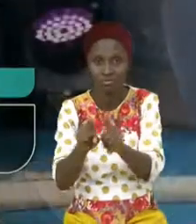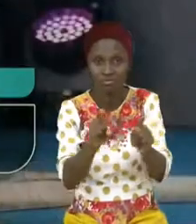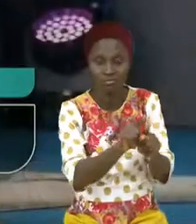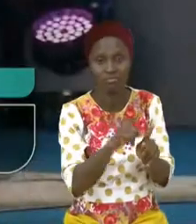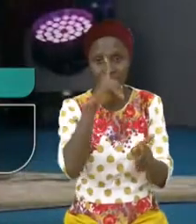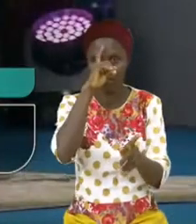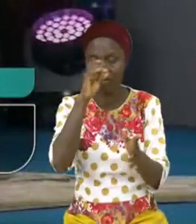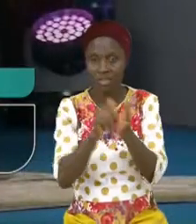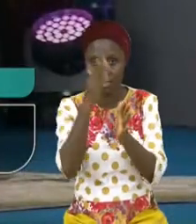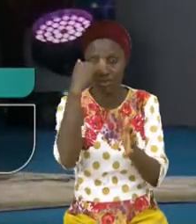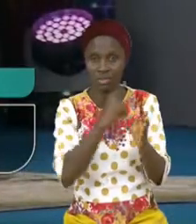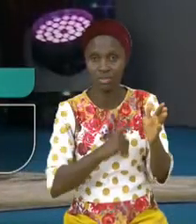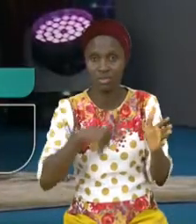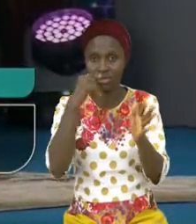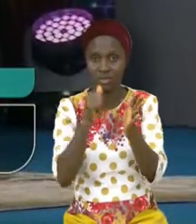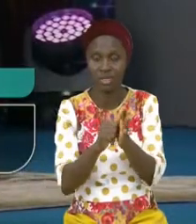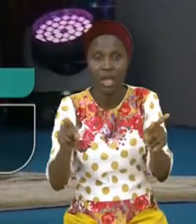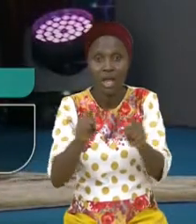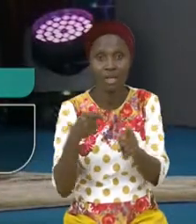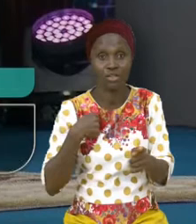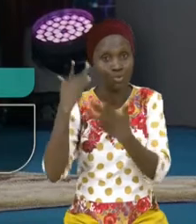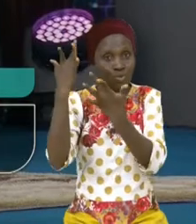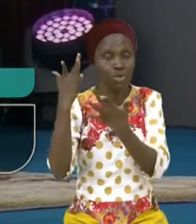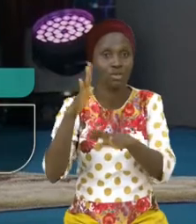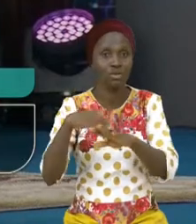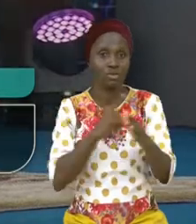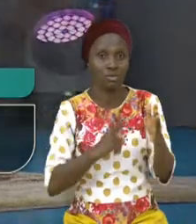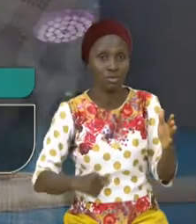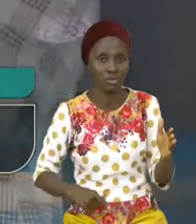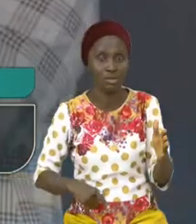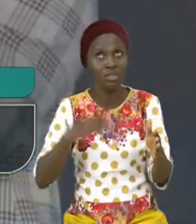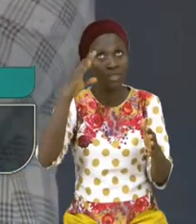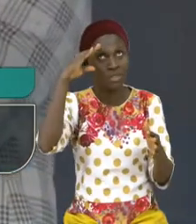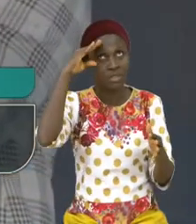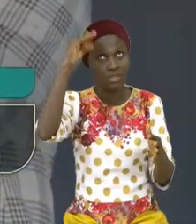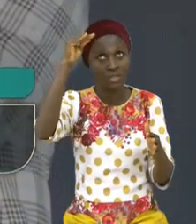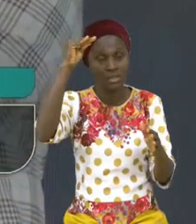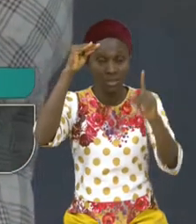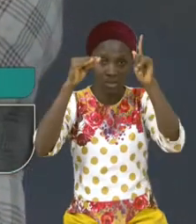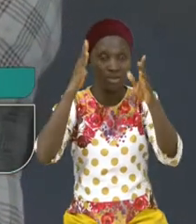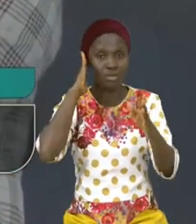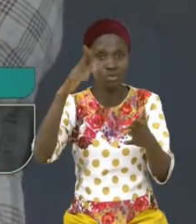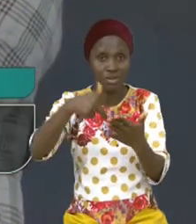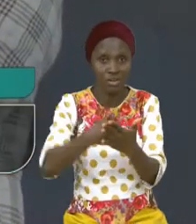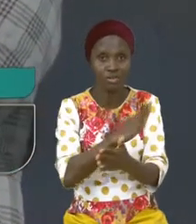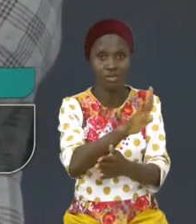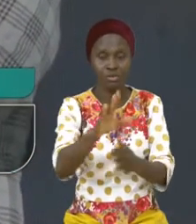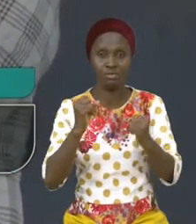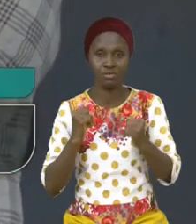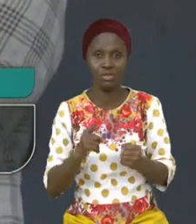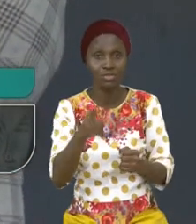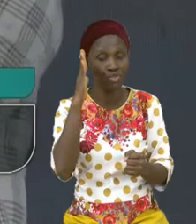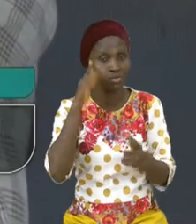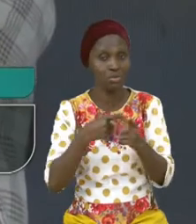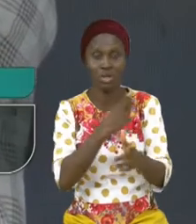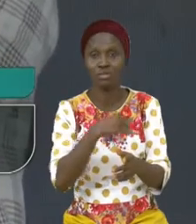that as a wage from the lord it will renew your strength you will run you will not be